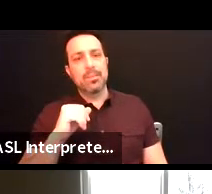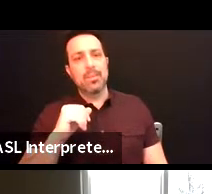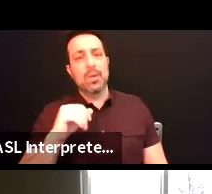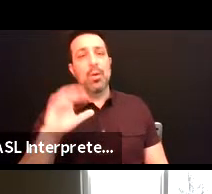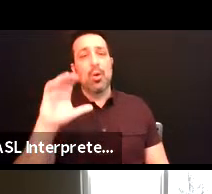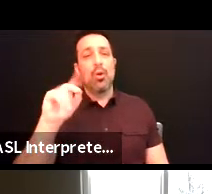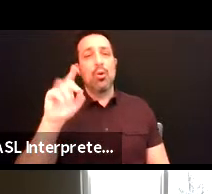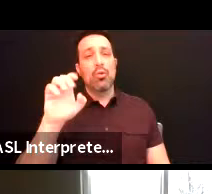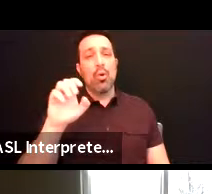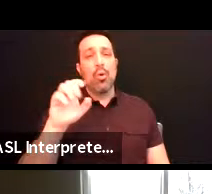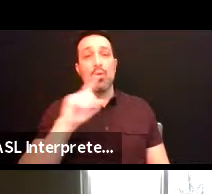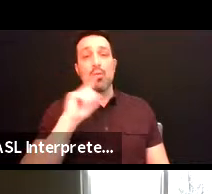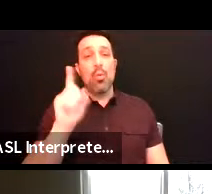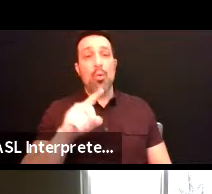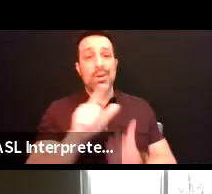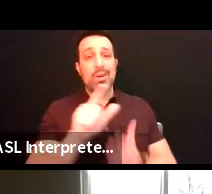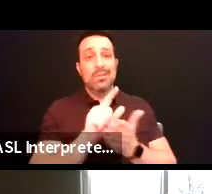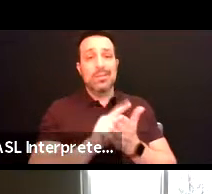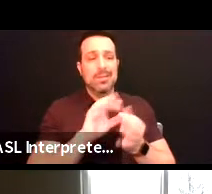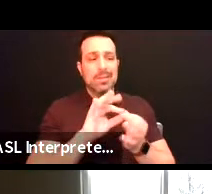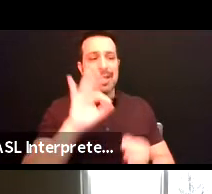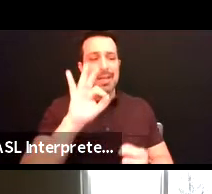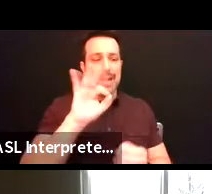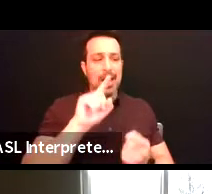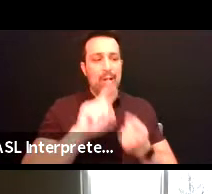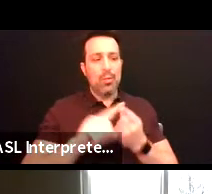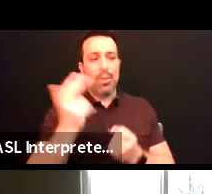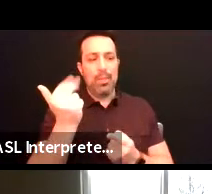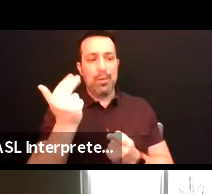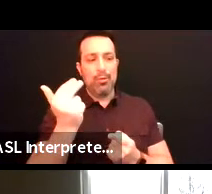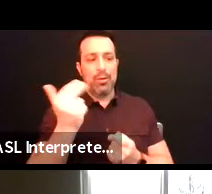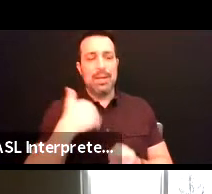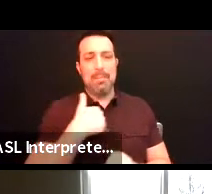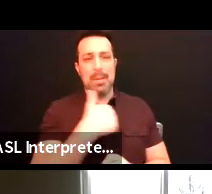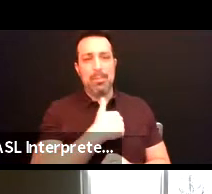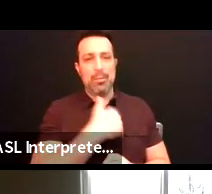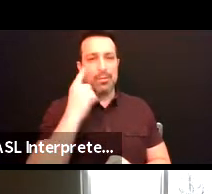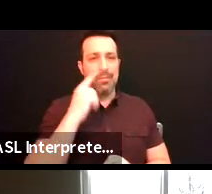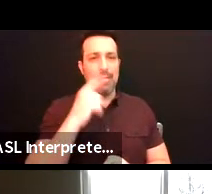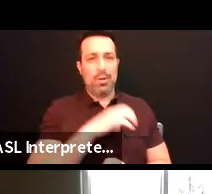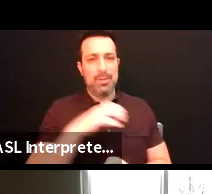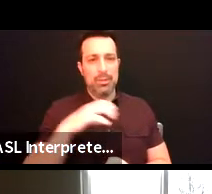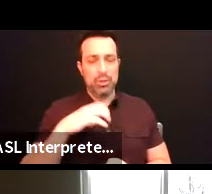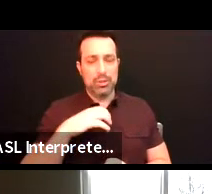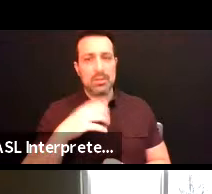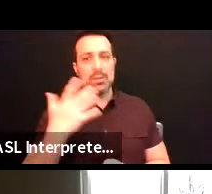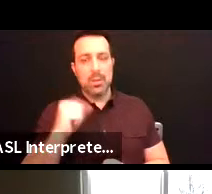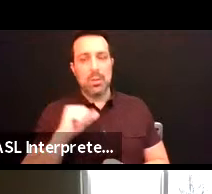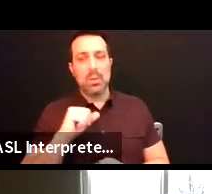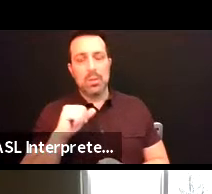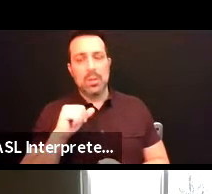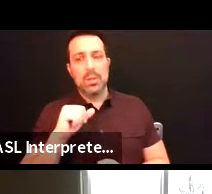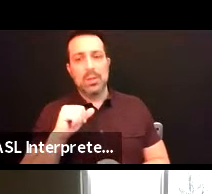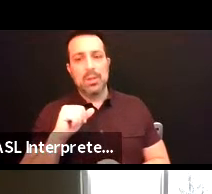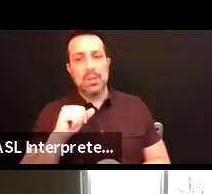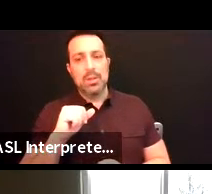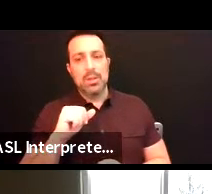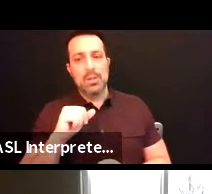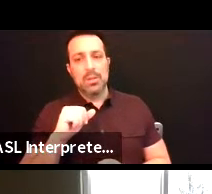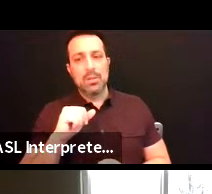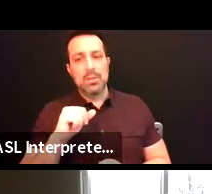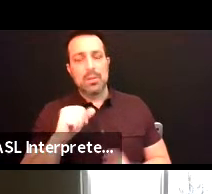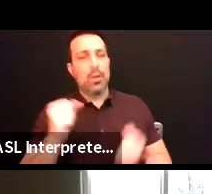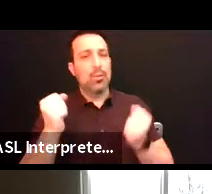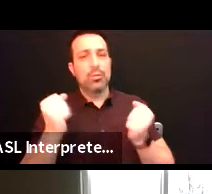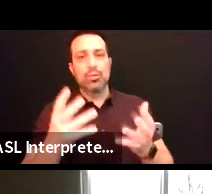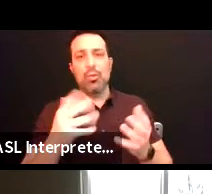code, the ordinance says 9 to 13 members for the commission. And I think there were so